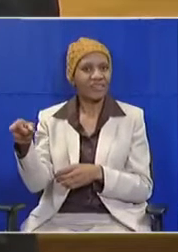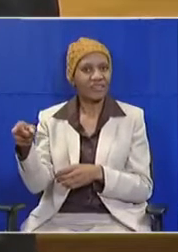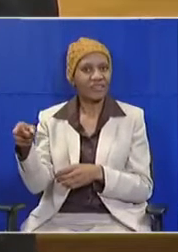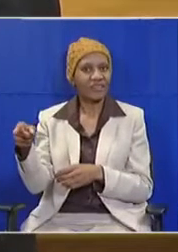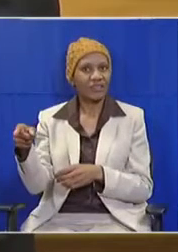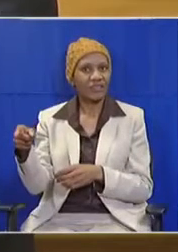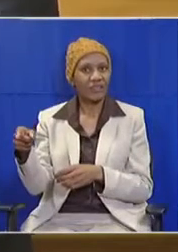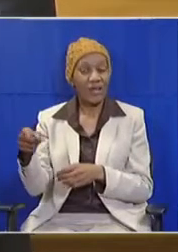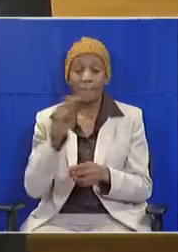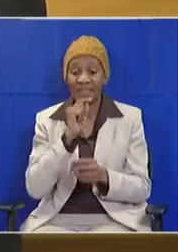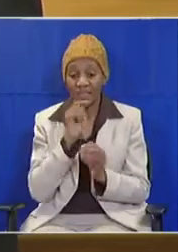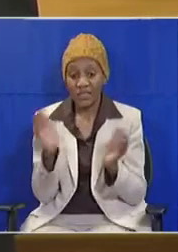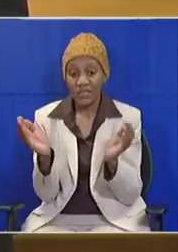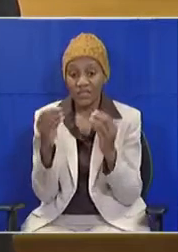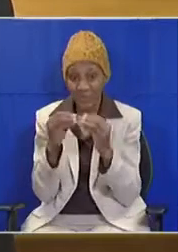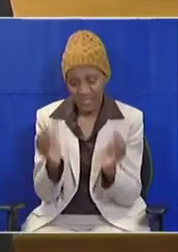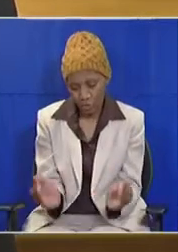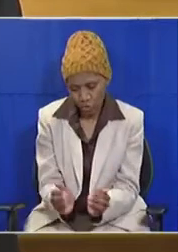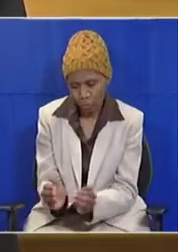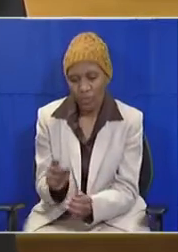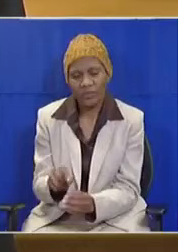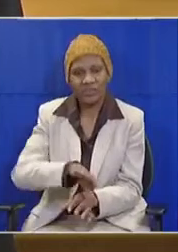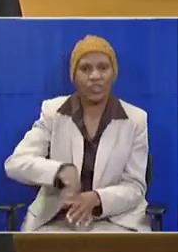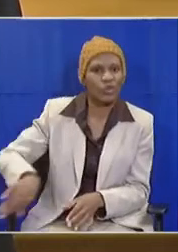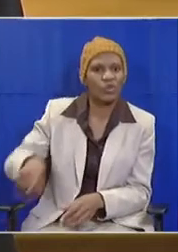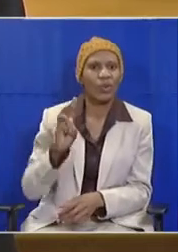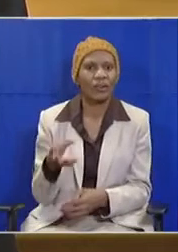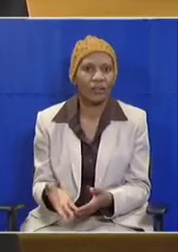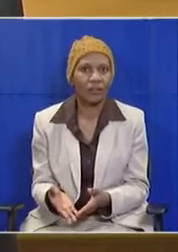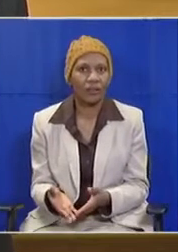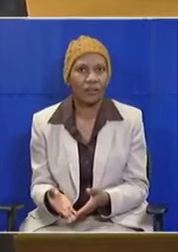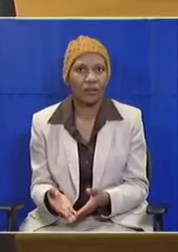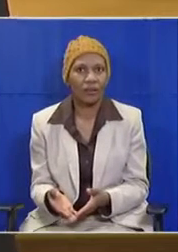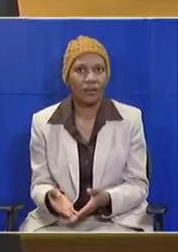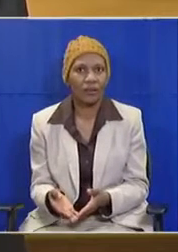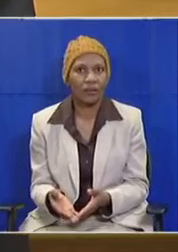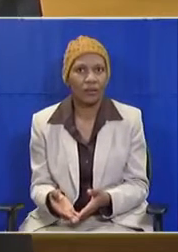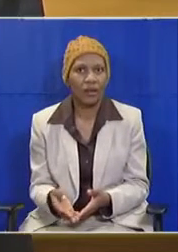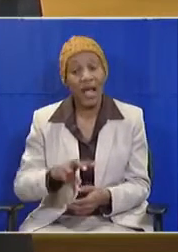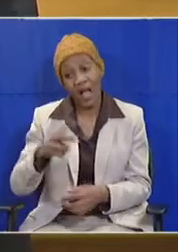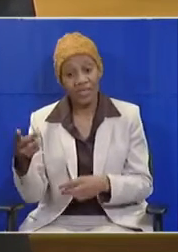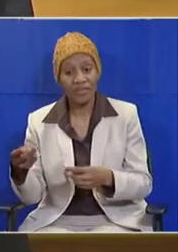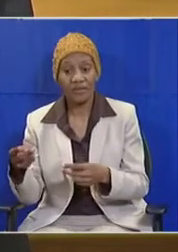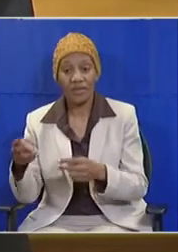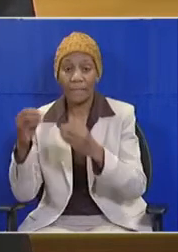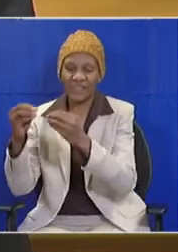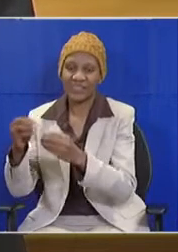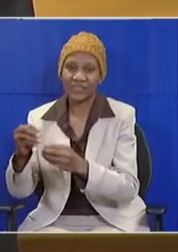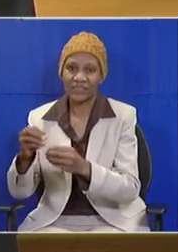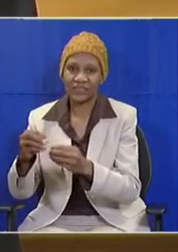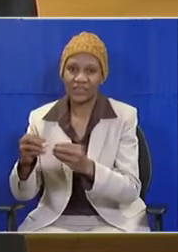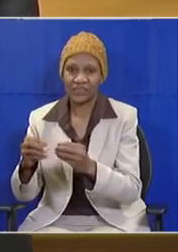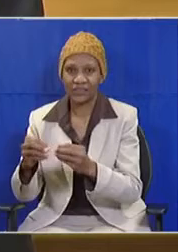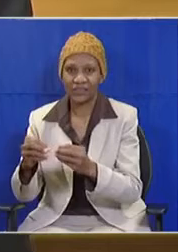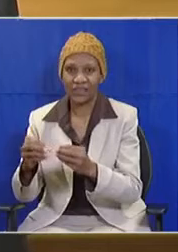the small growers, will perpetuate inequality. I mean, we have inequality in other things. Now, if we then also